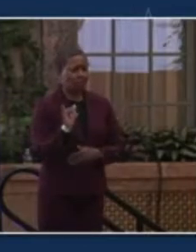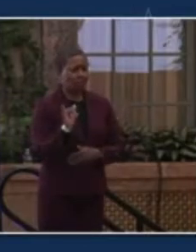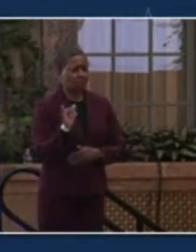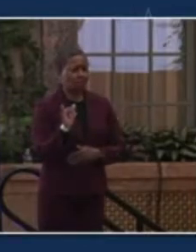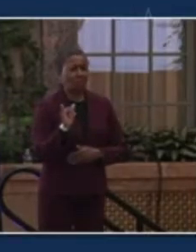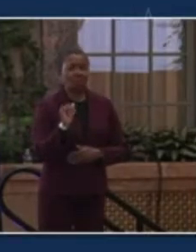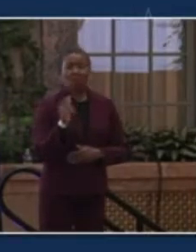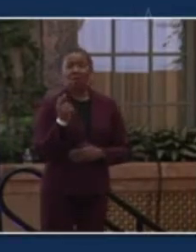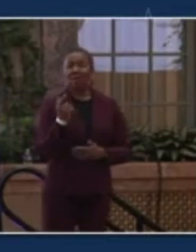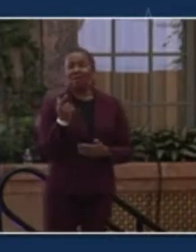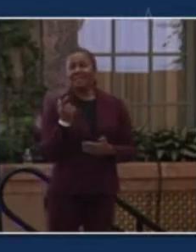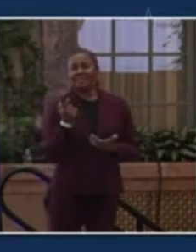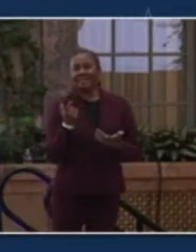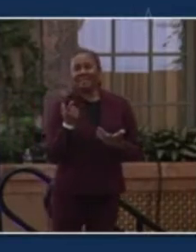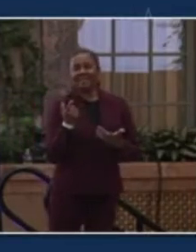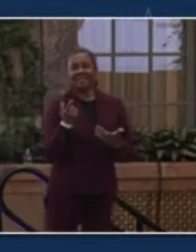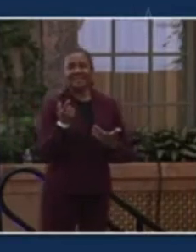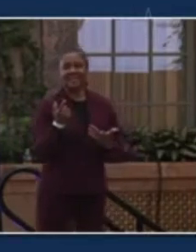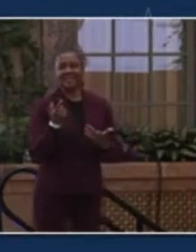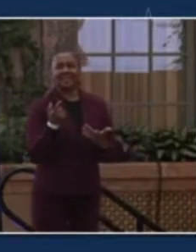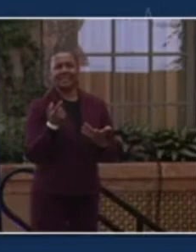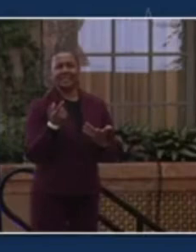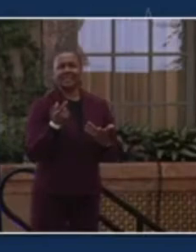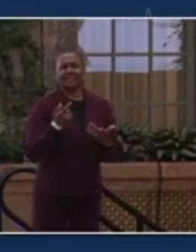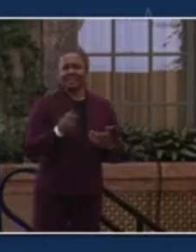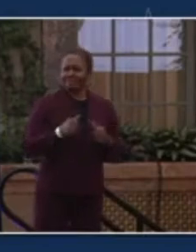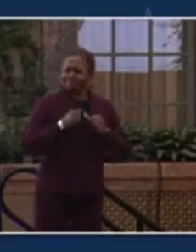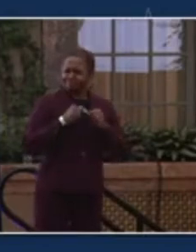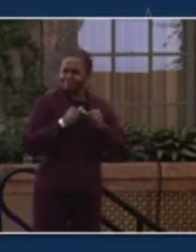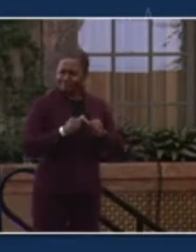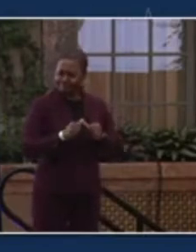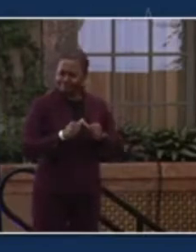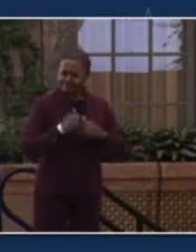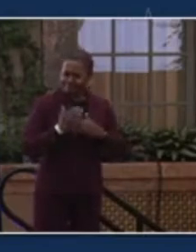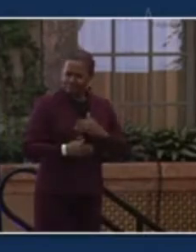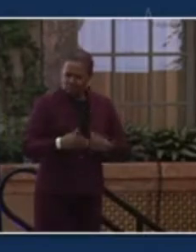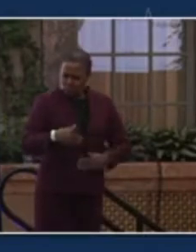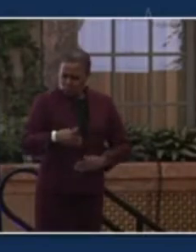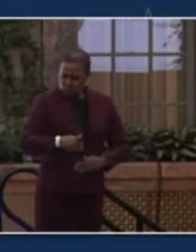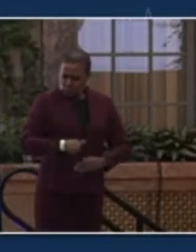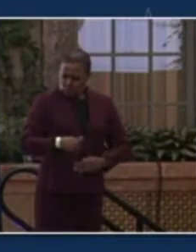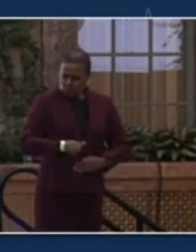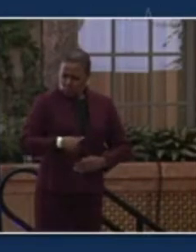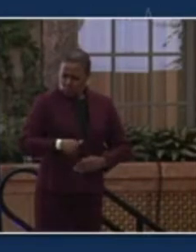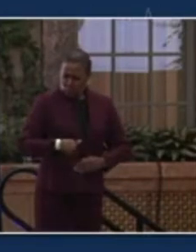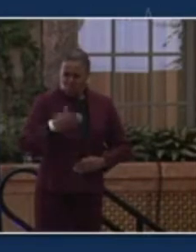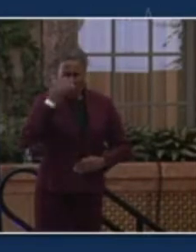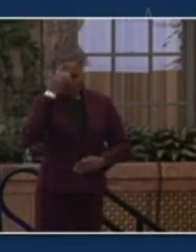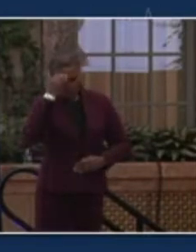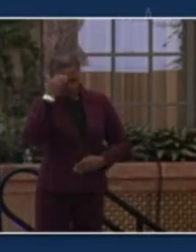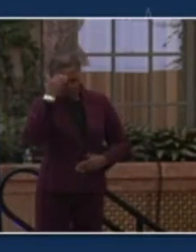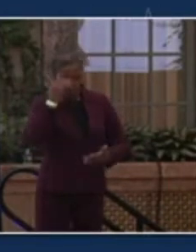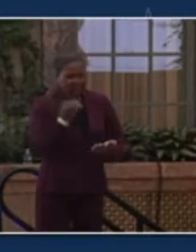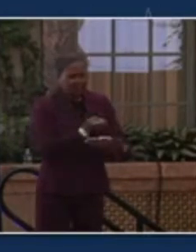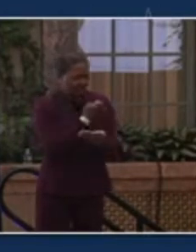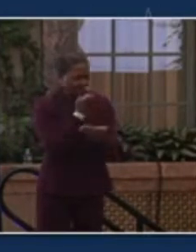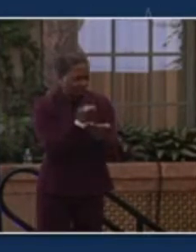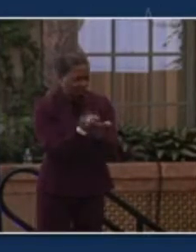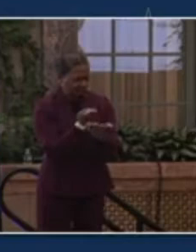the innate ability to intuitively know the